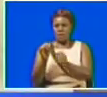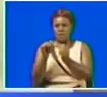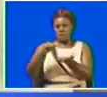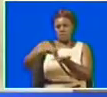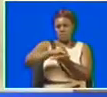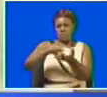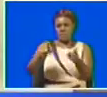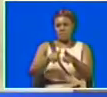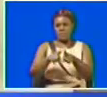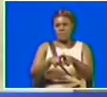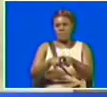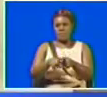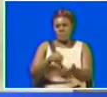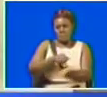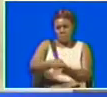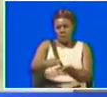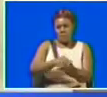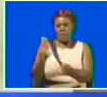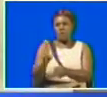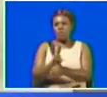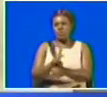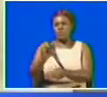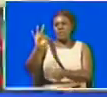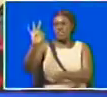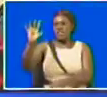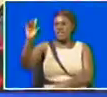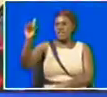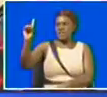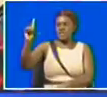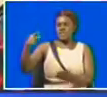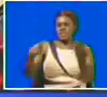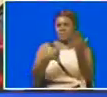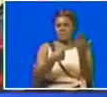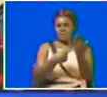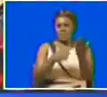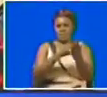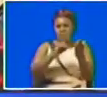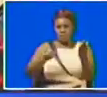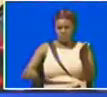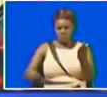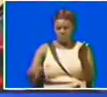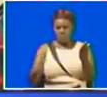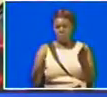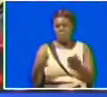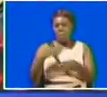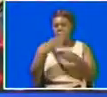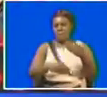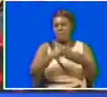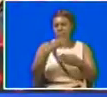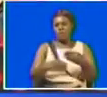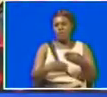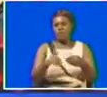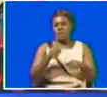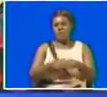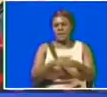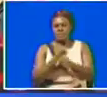House, among items printed using 3D technology. Instead of subtracting material from a workpiece, like when